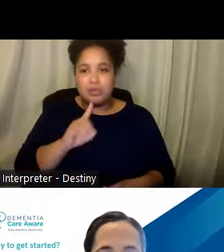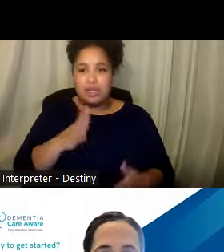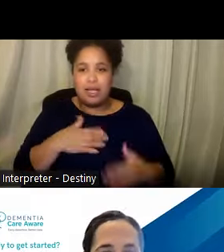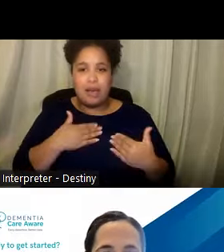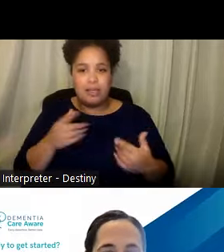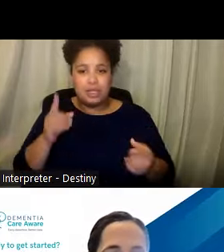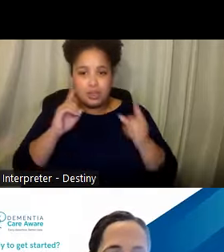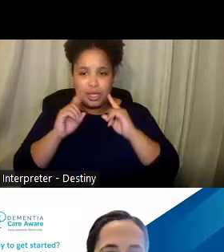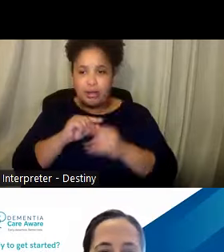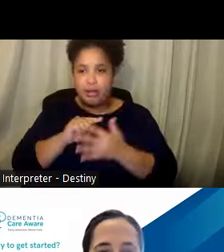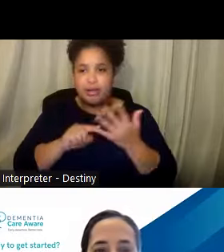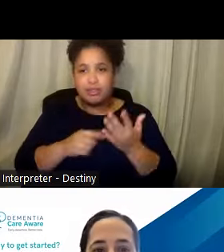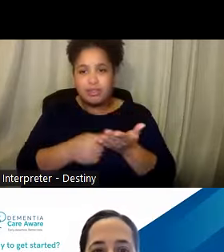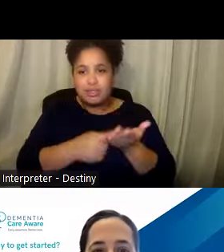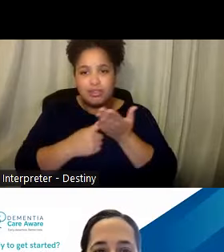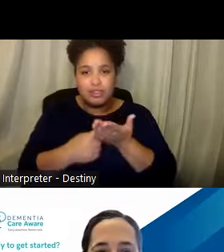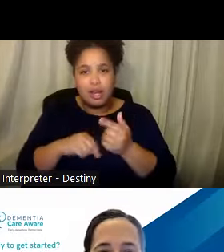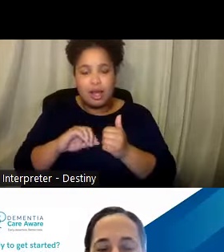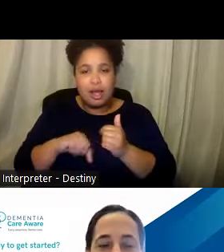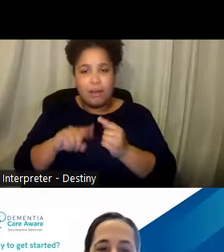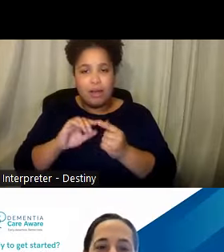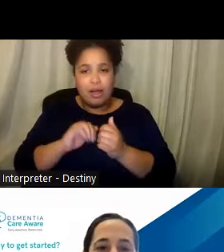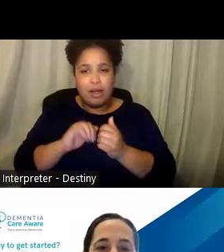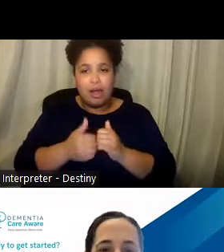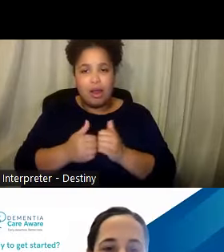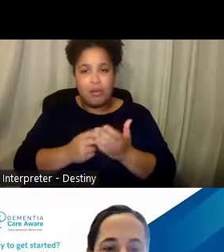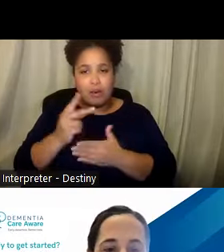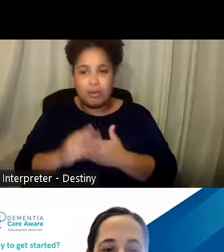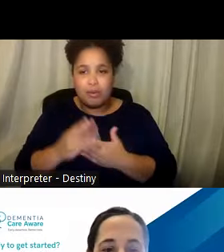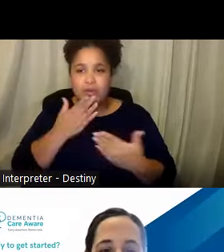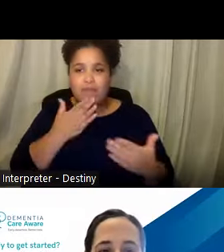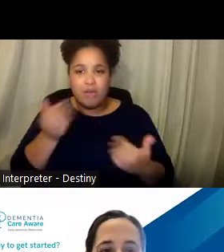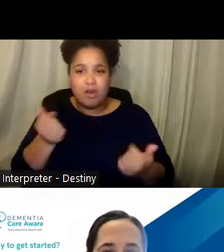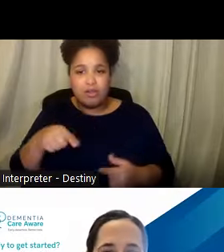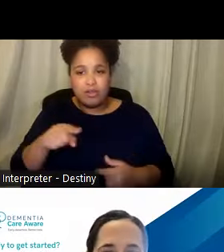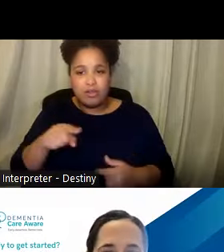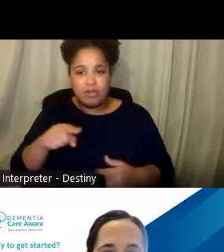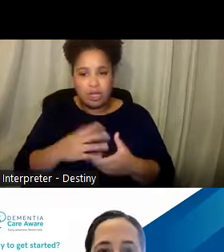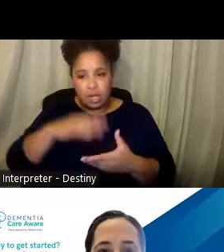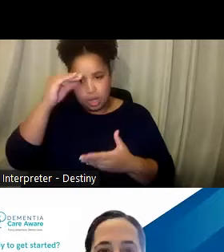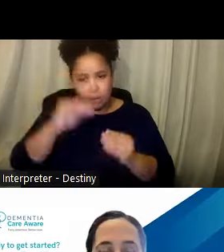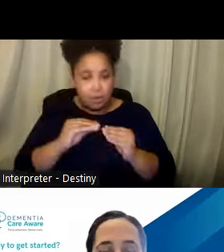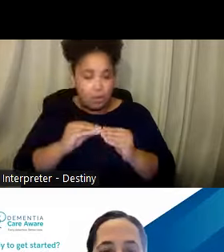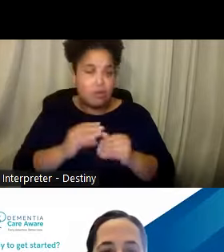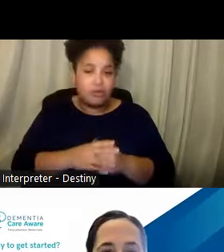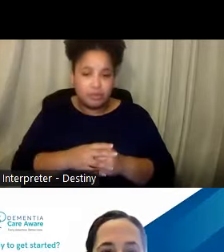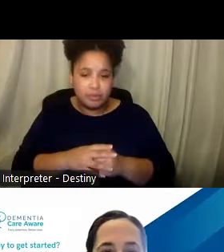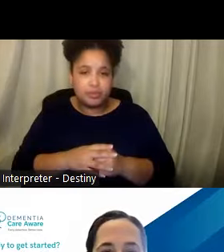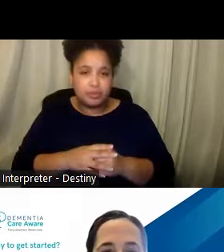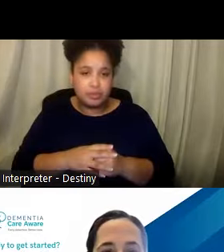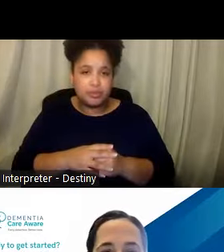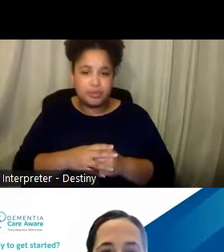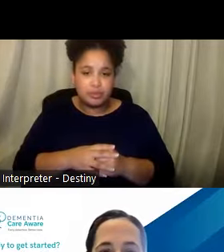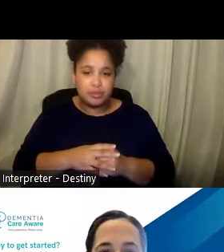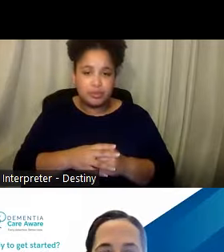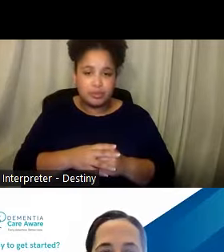hear, some conversation about our program, and grateful for you guys wanting to learn more. So we're going to